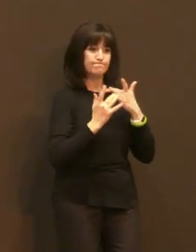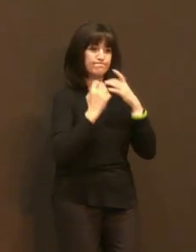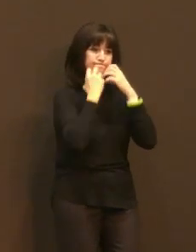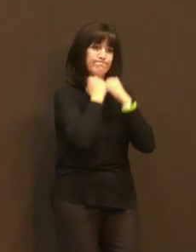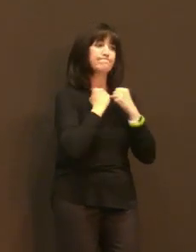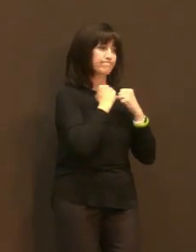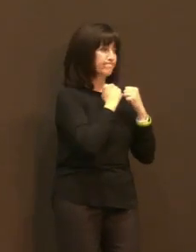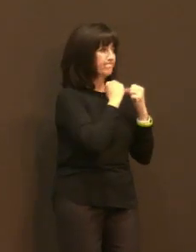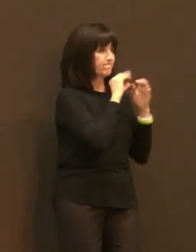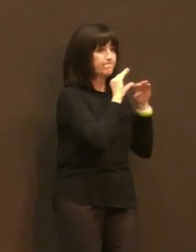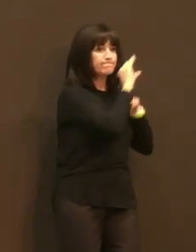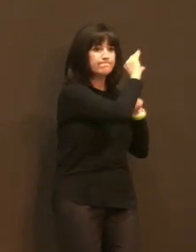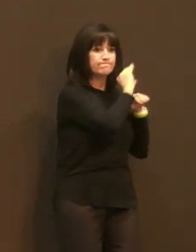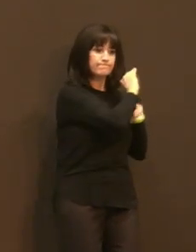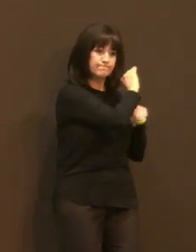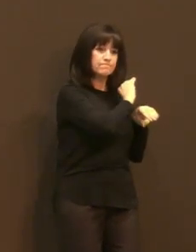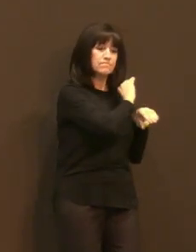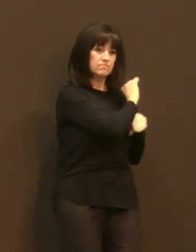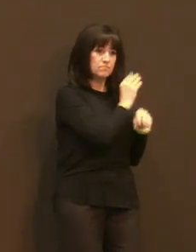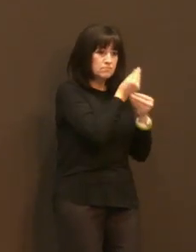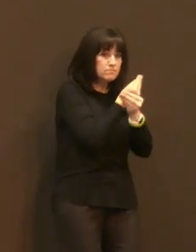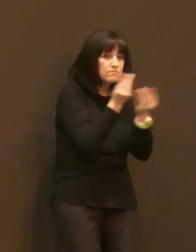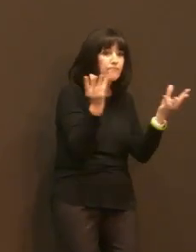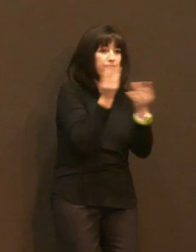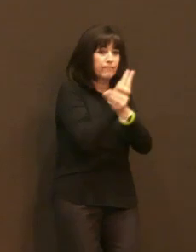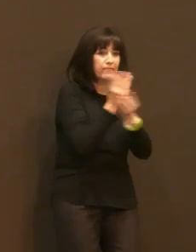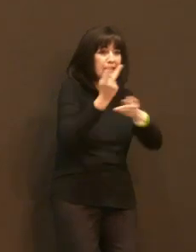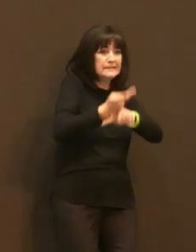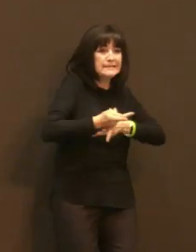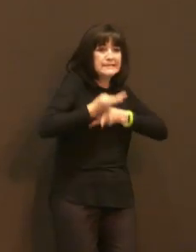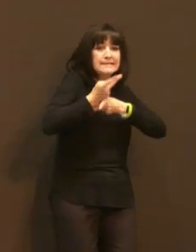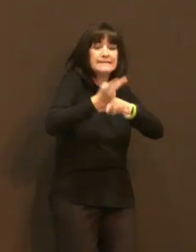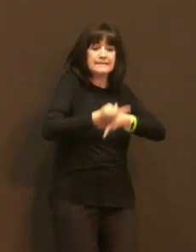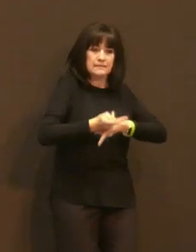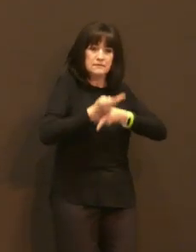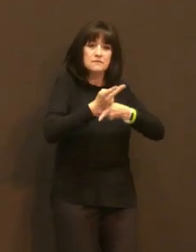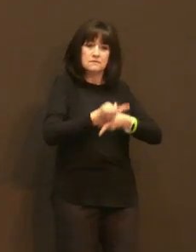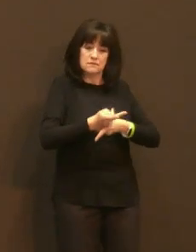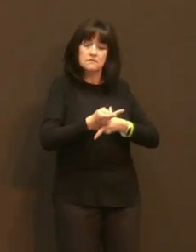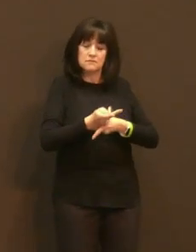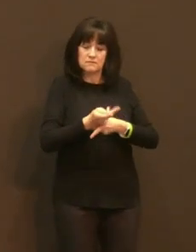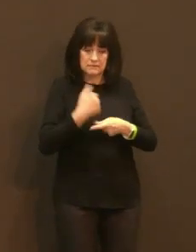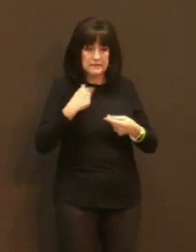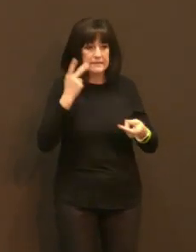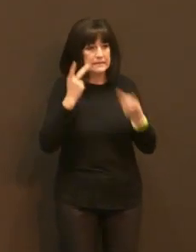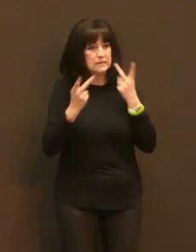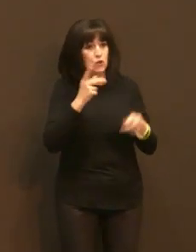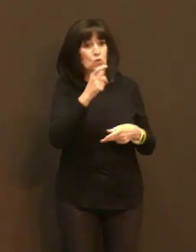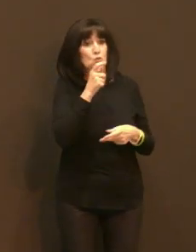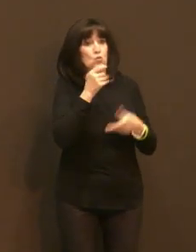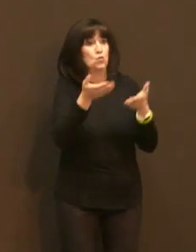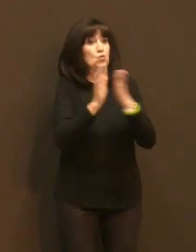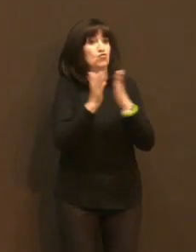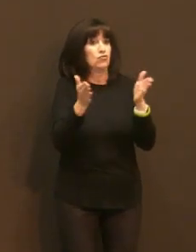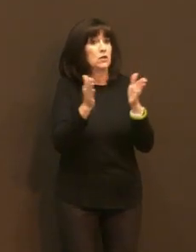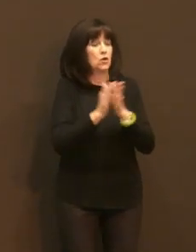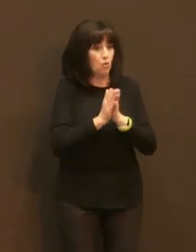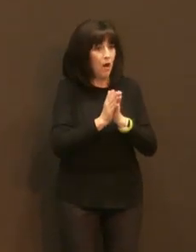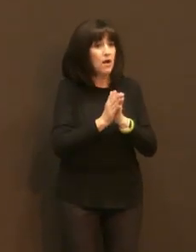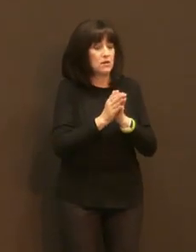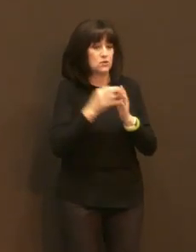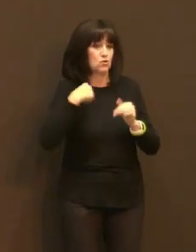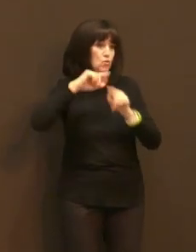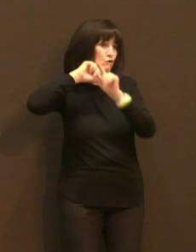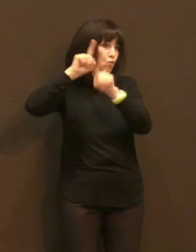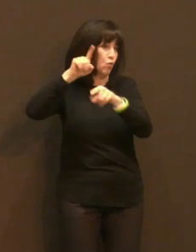the priority for, who's been requesting the most and who we have been, pushing the most out to. We